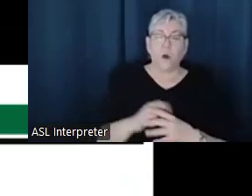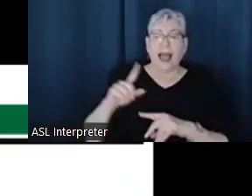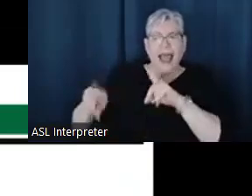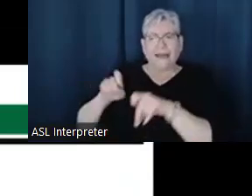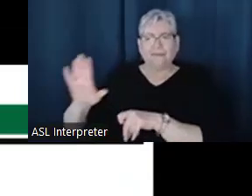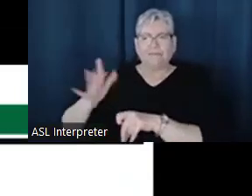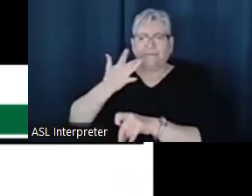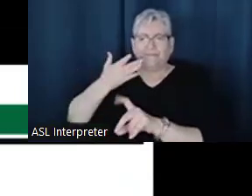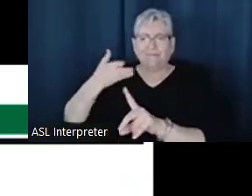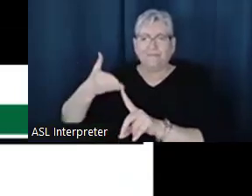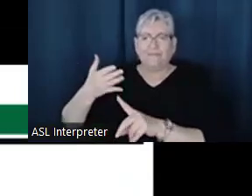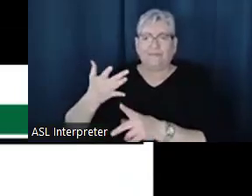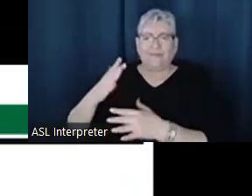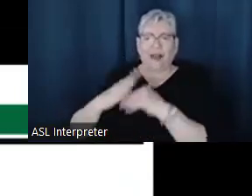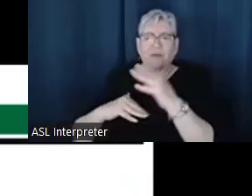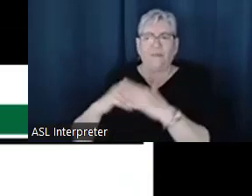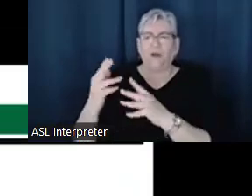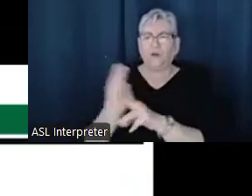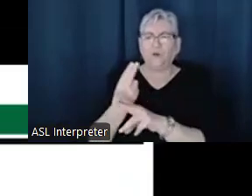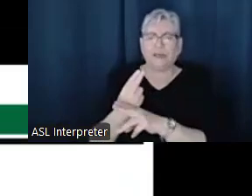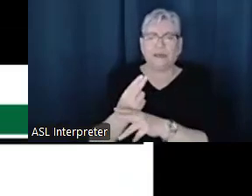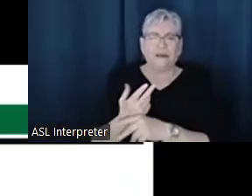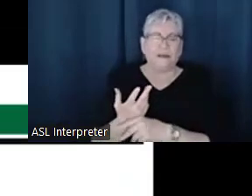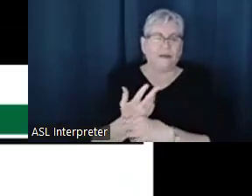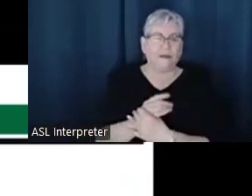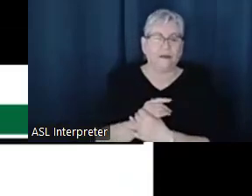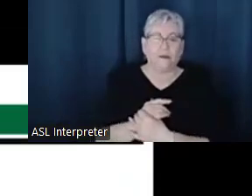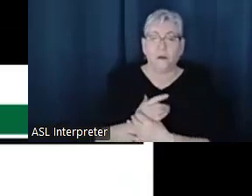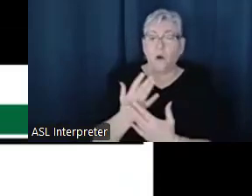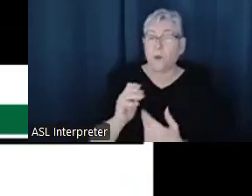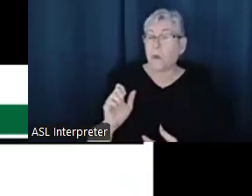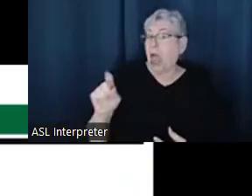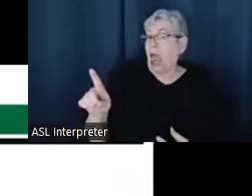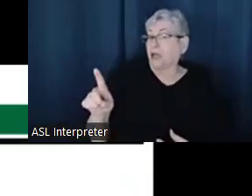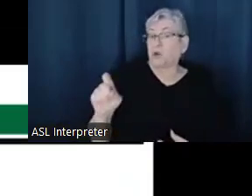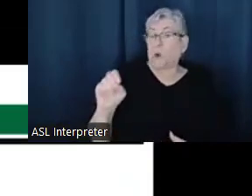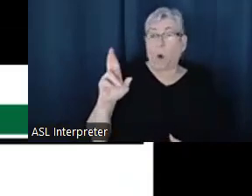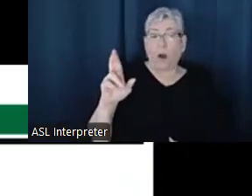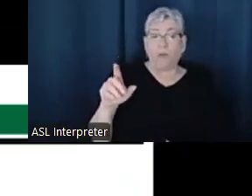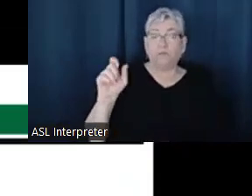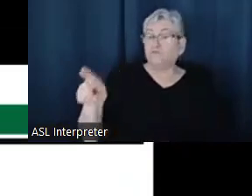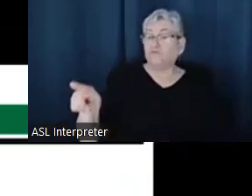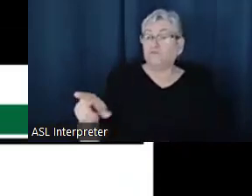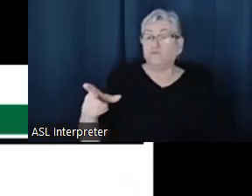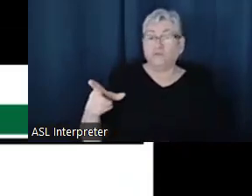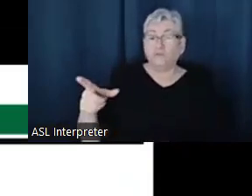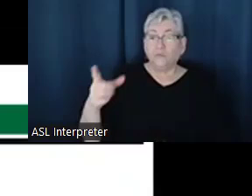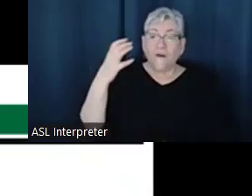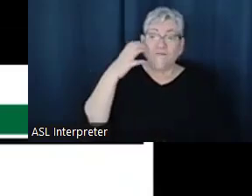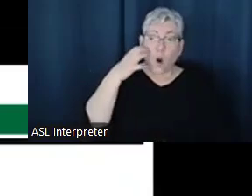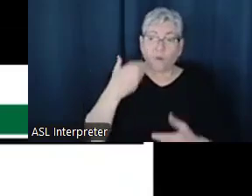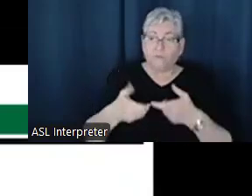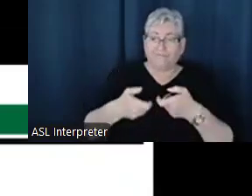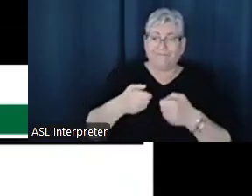comfortable doing, or not even just asking them, but trying to think about, do you see that they're on their phones on Instagram a lot? Or do you see